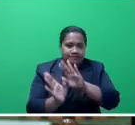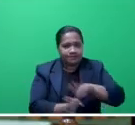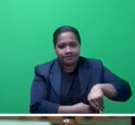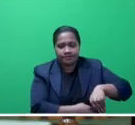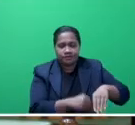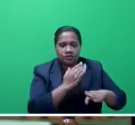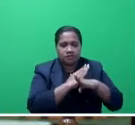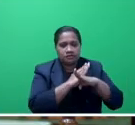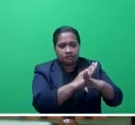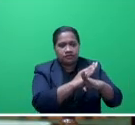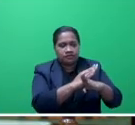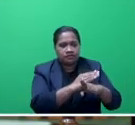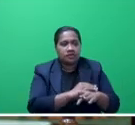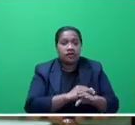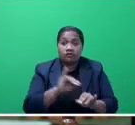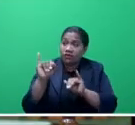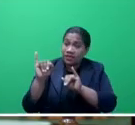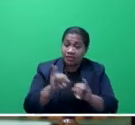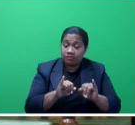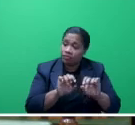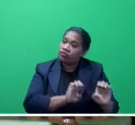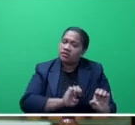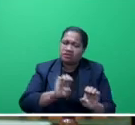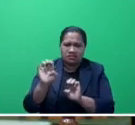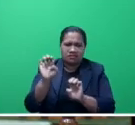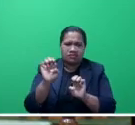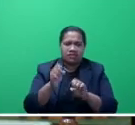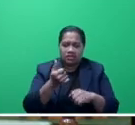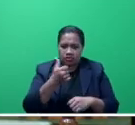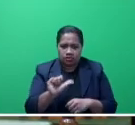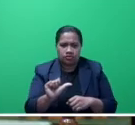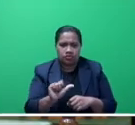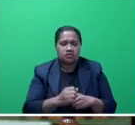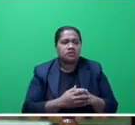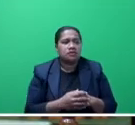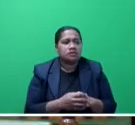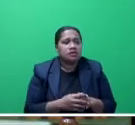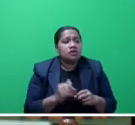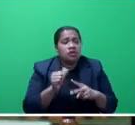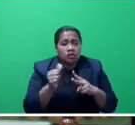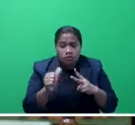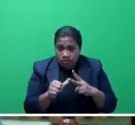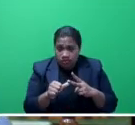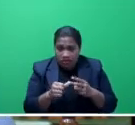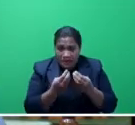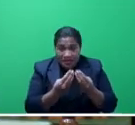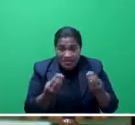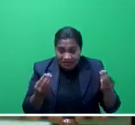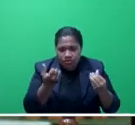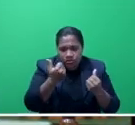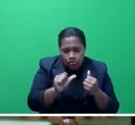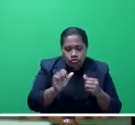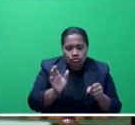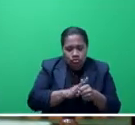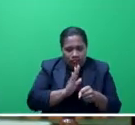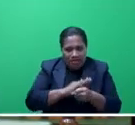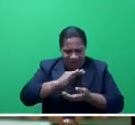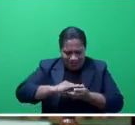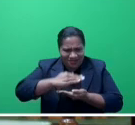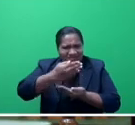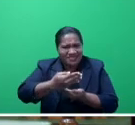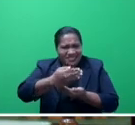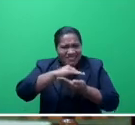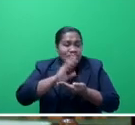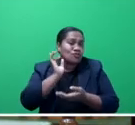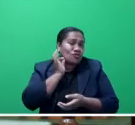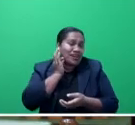complete ban on the import, export and use of polystyrene and also raw material used to make polystyrene products. The Fijian government took a well-planned